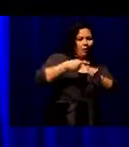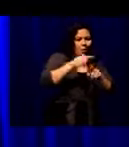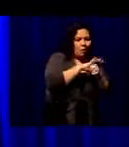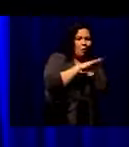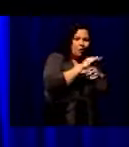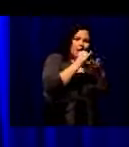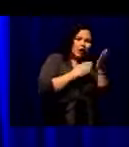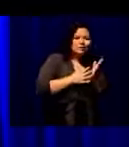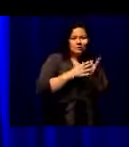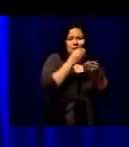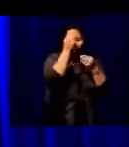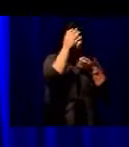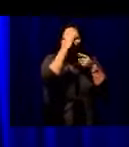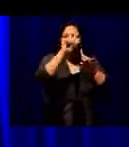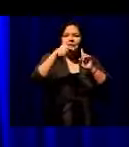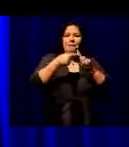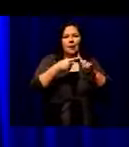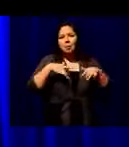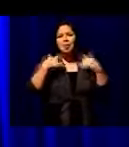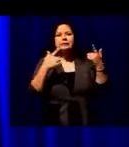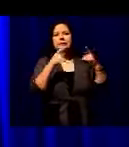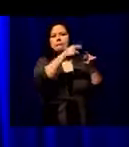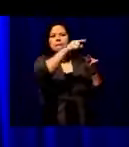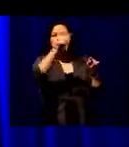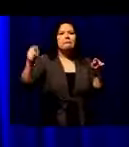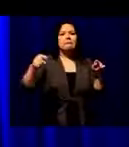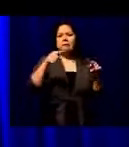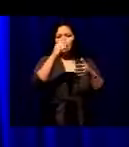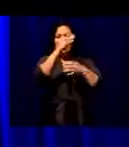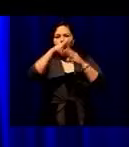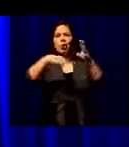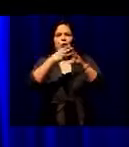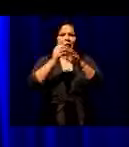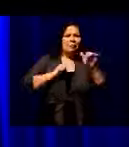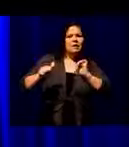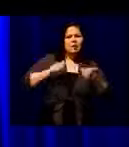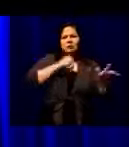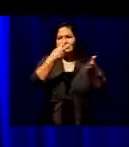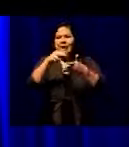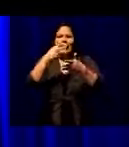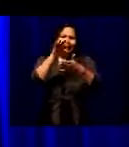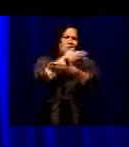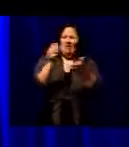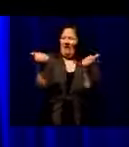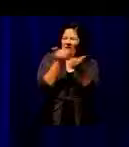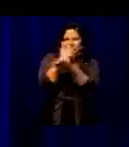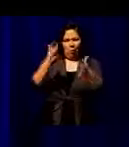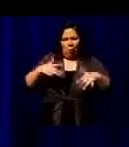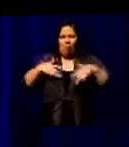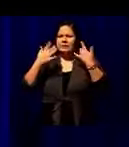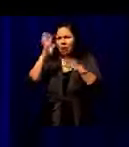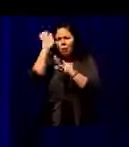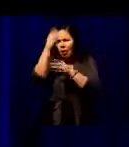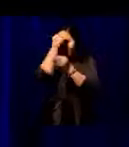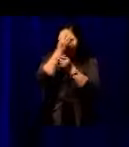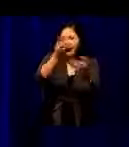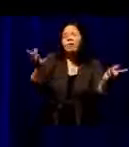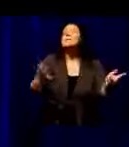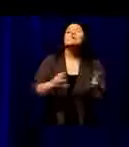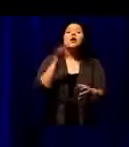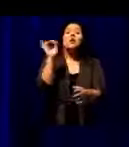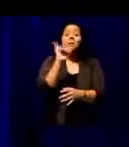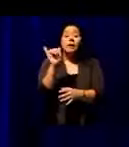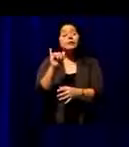some information about what's going on out there in the world of theater and dance and music internationally, as well